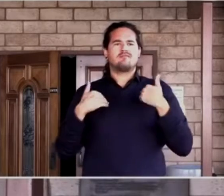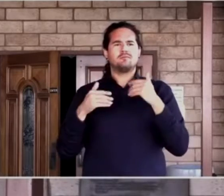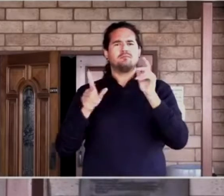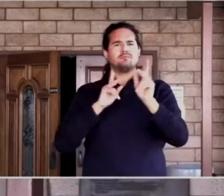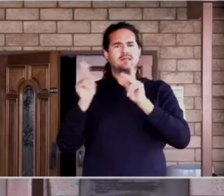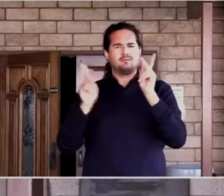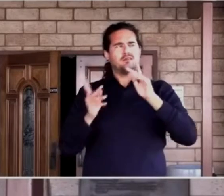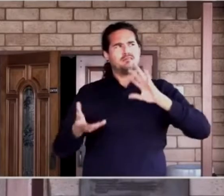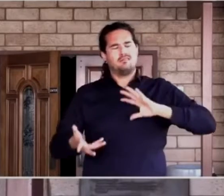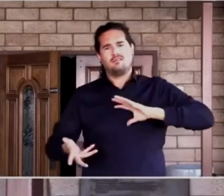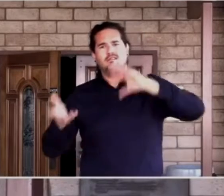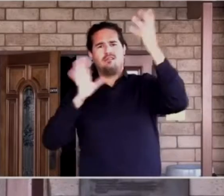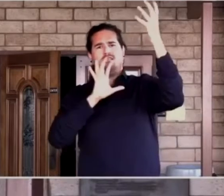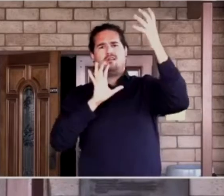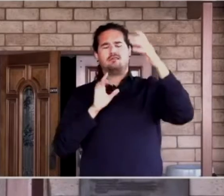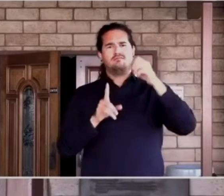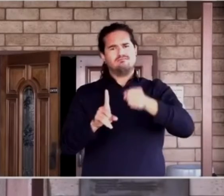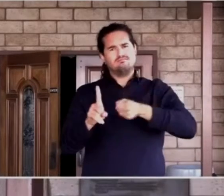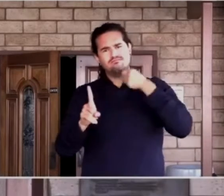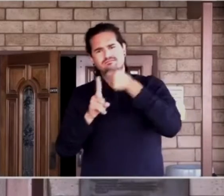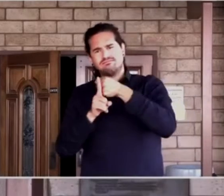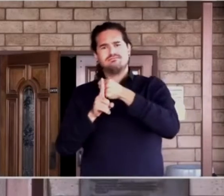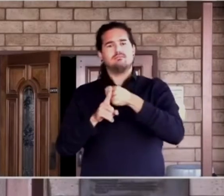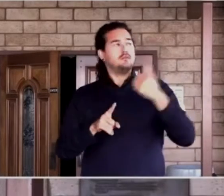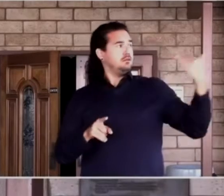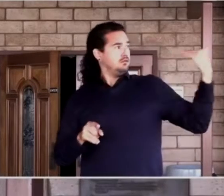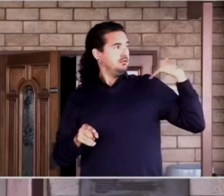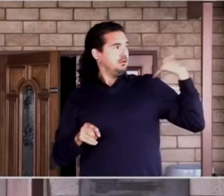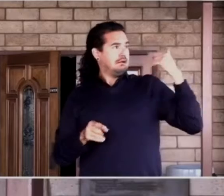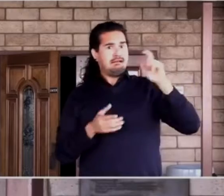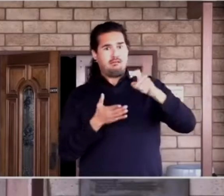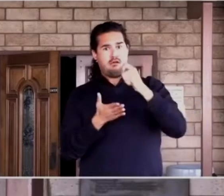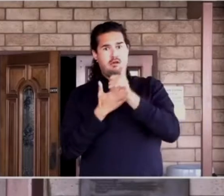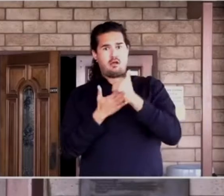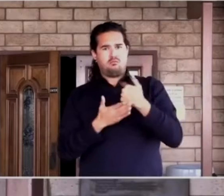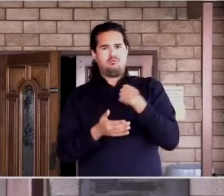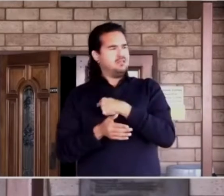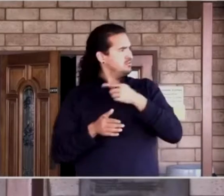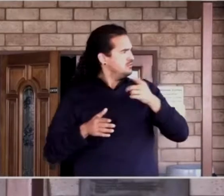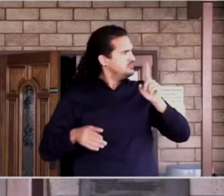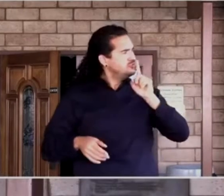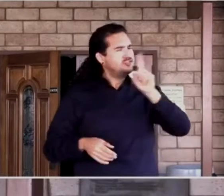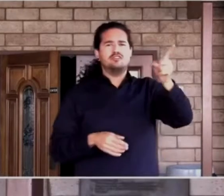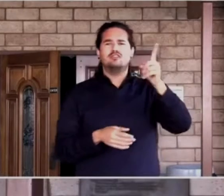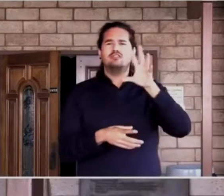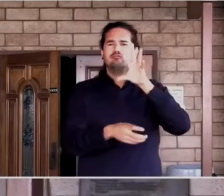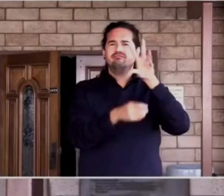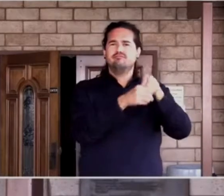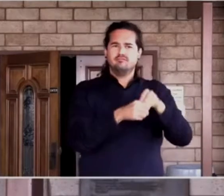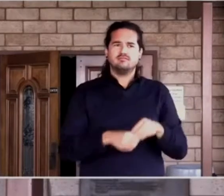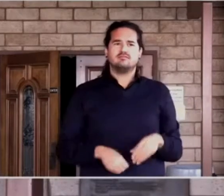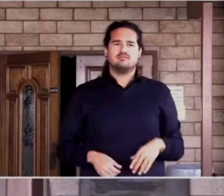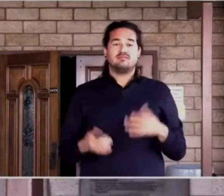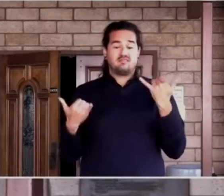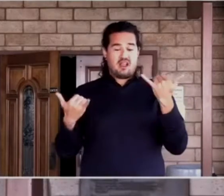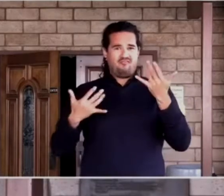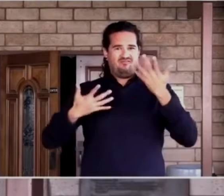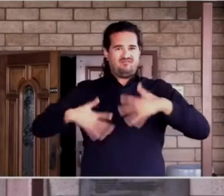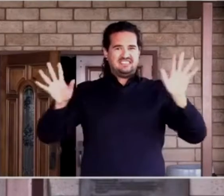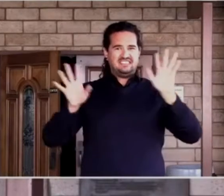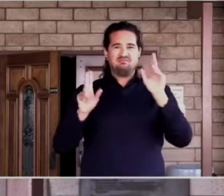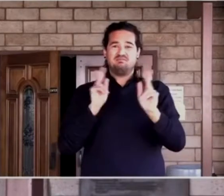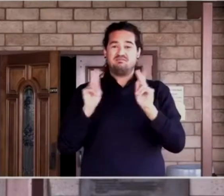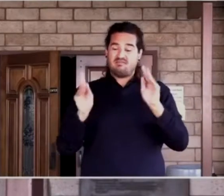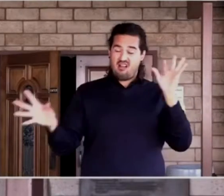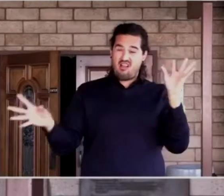that call. And to know that almost 40,000 people have been tested at our site. We're hoping that as vaccinations will roll out,